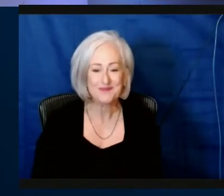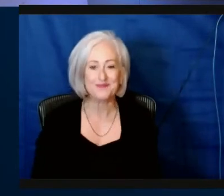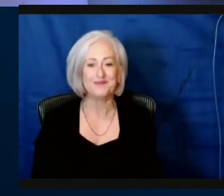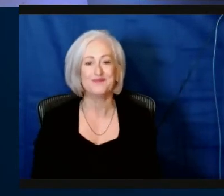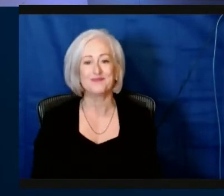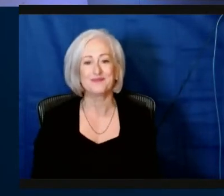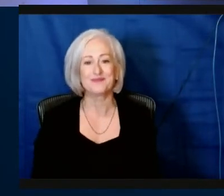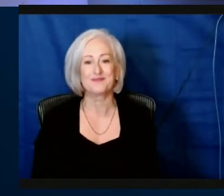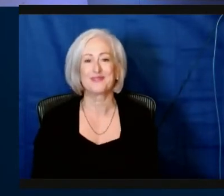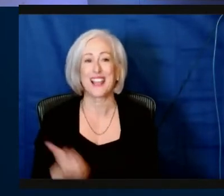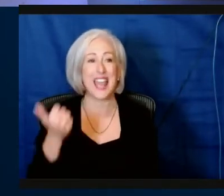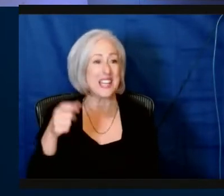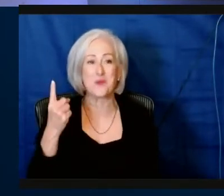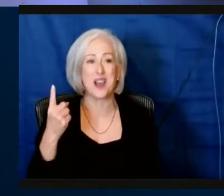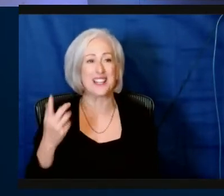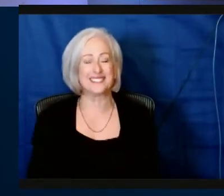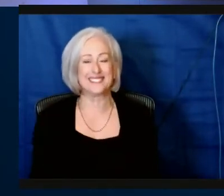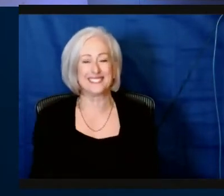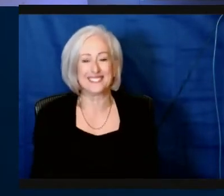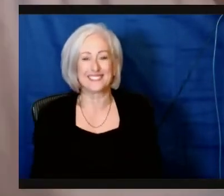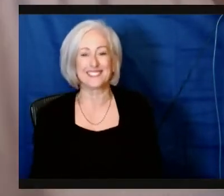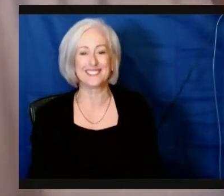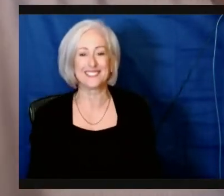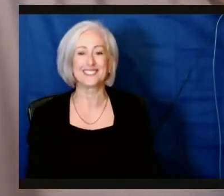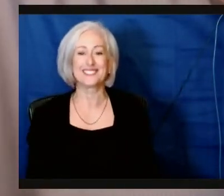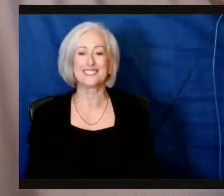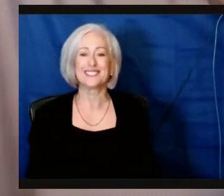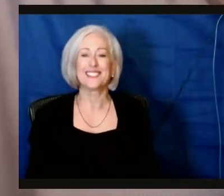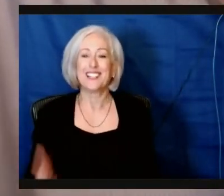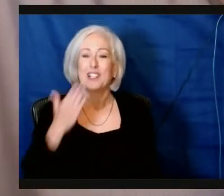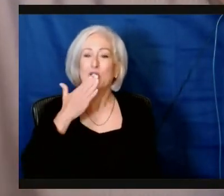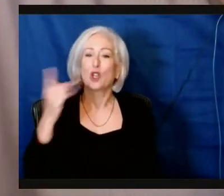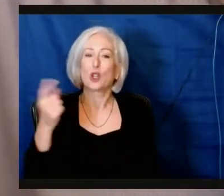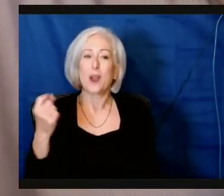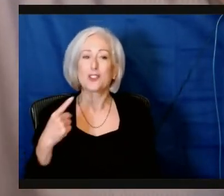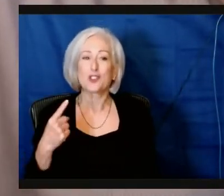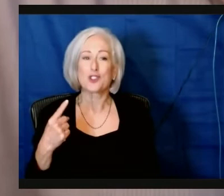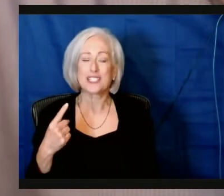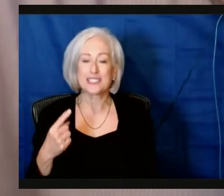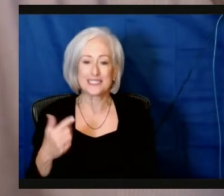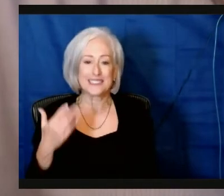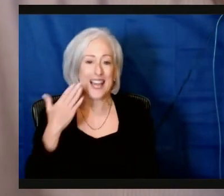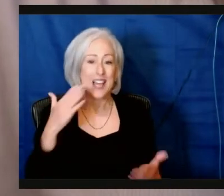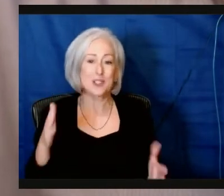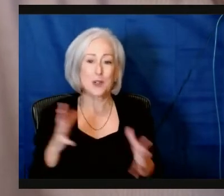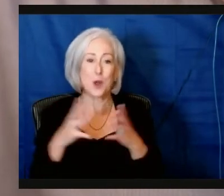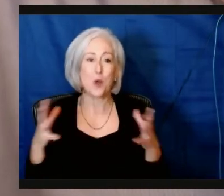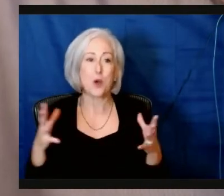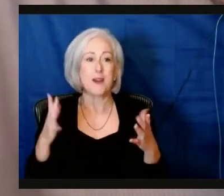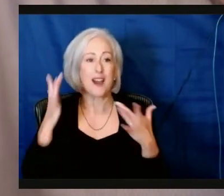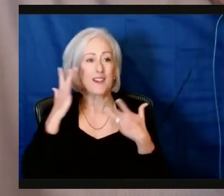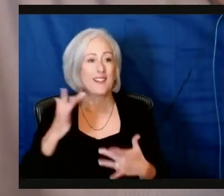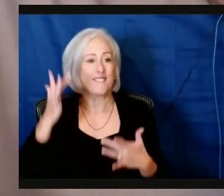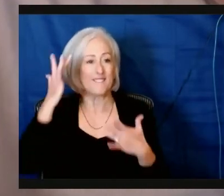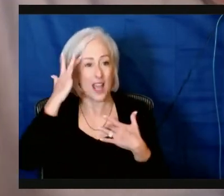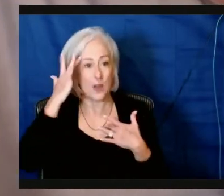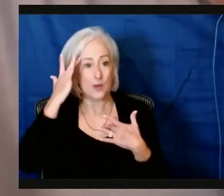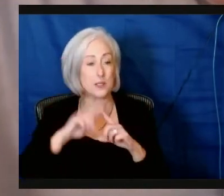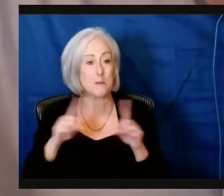Anybody? Who's? Yeah, it's a great question, and don't know too much about viruses. We do know that